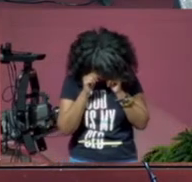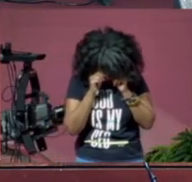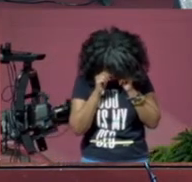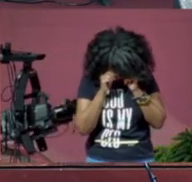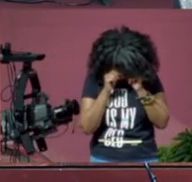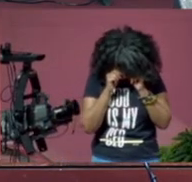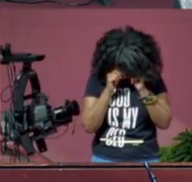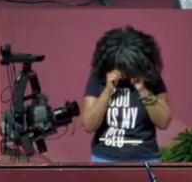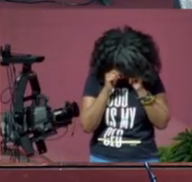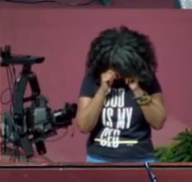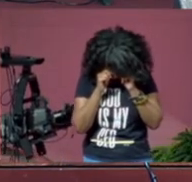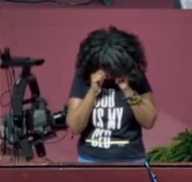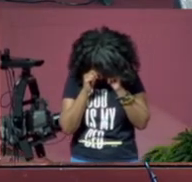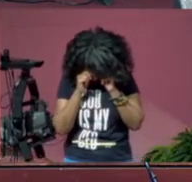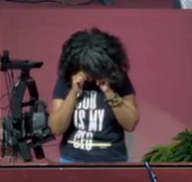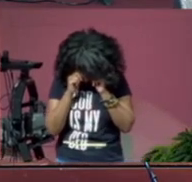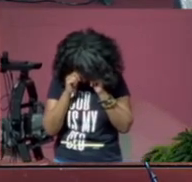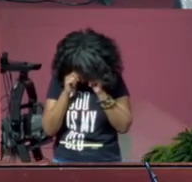Oh,